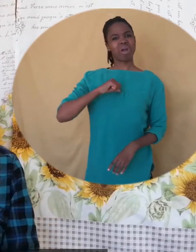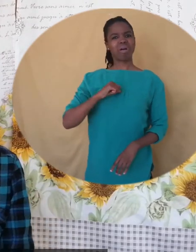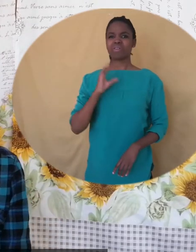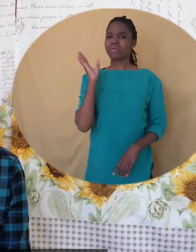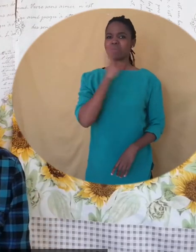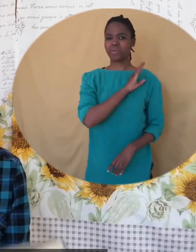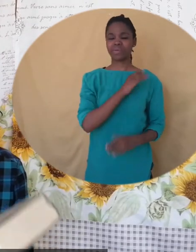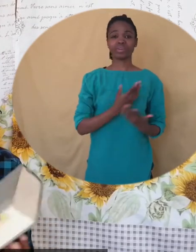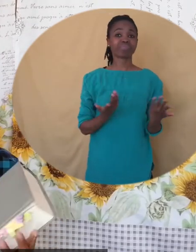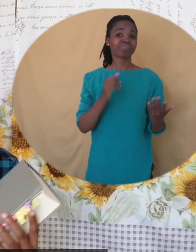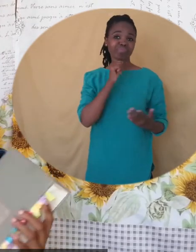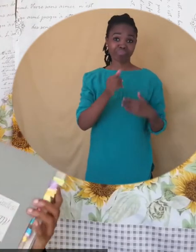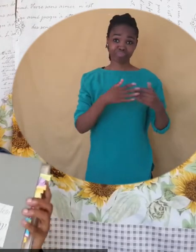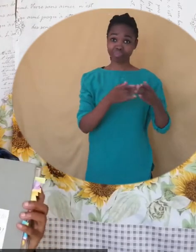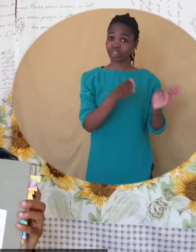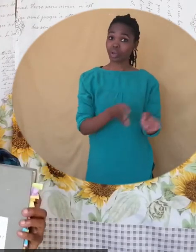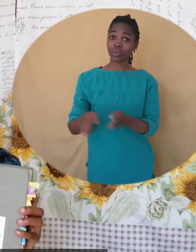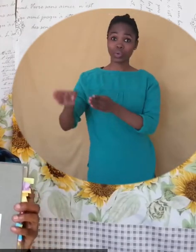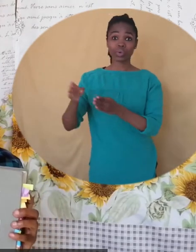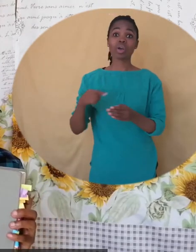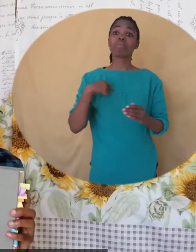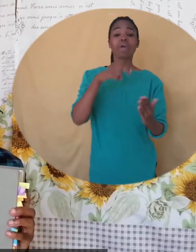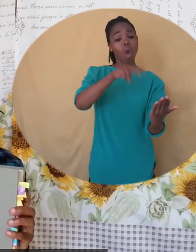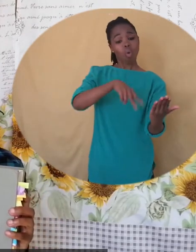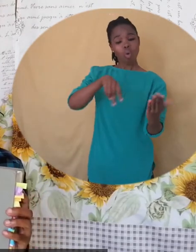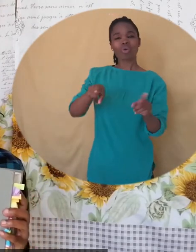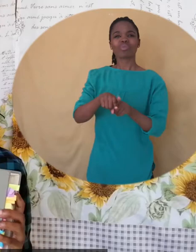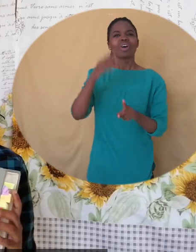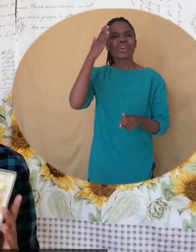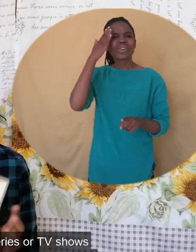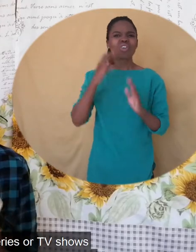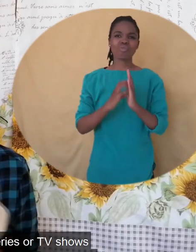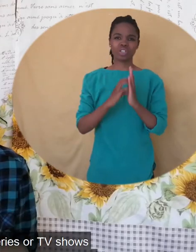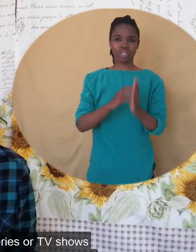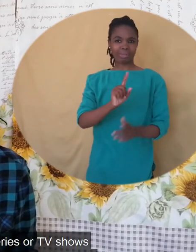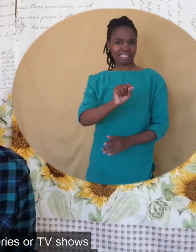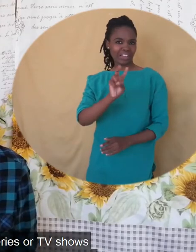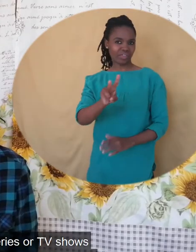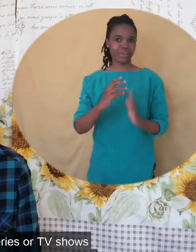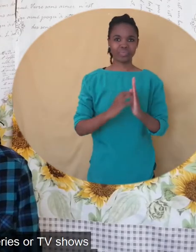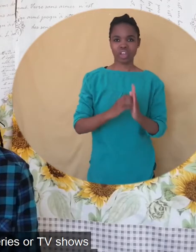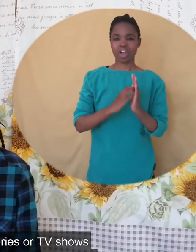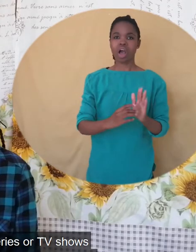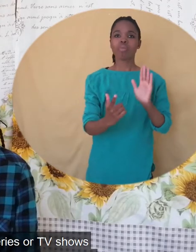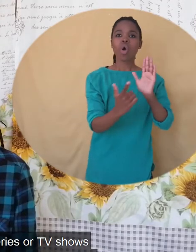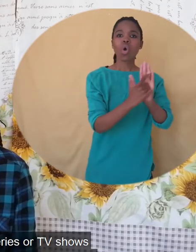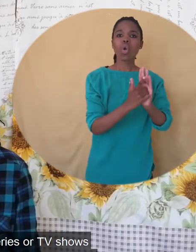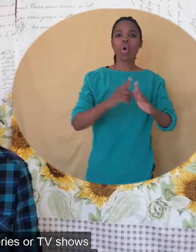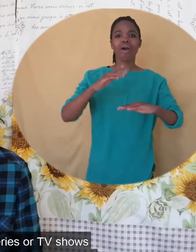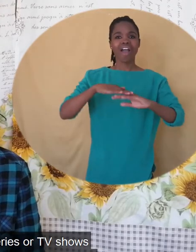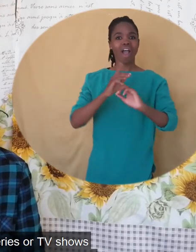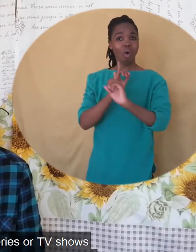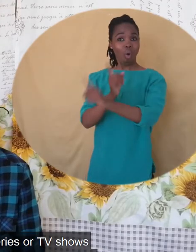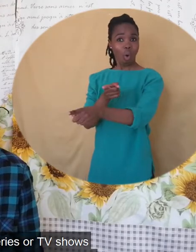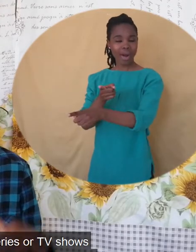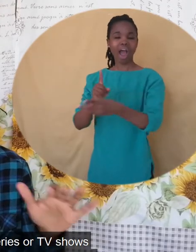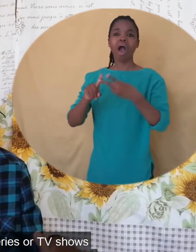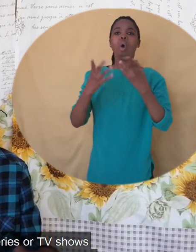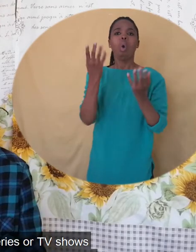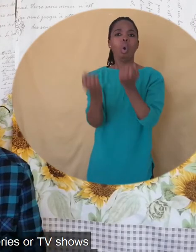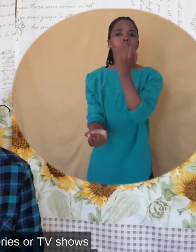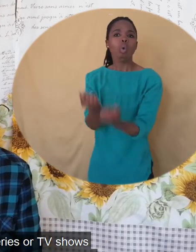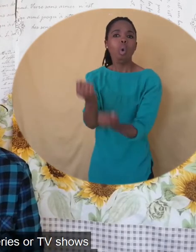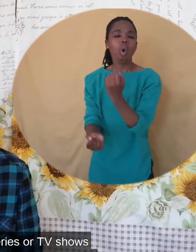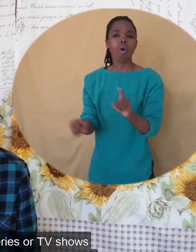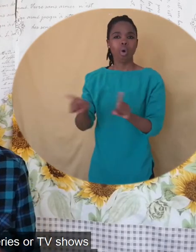anyway, whenever I read this book, I always think of, you know, when you watch TV series or TV shows like Law